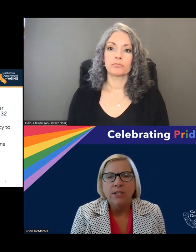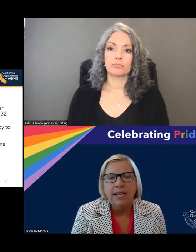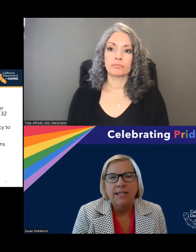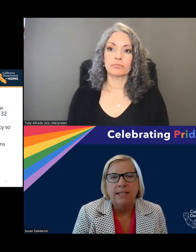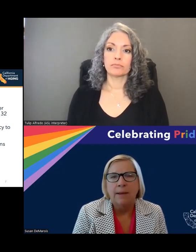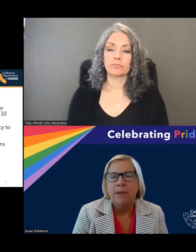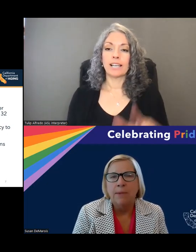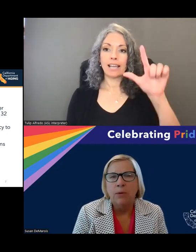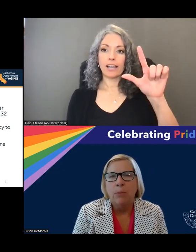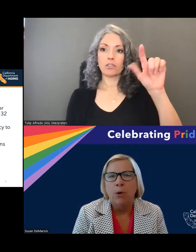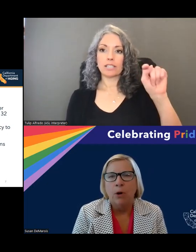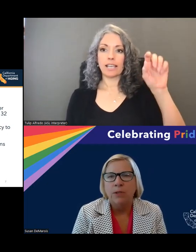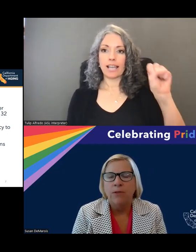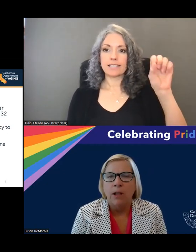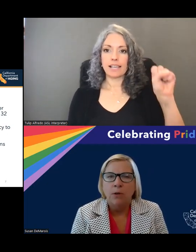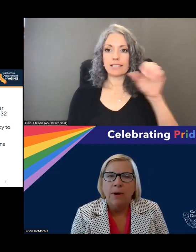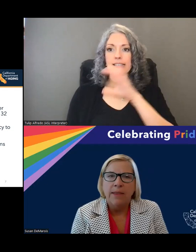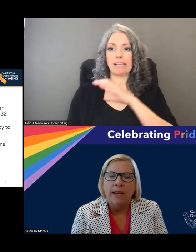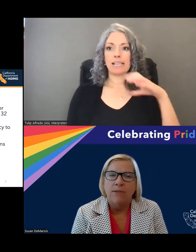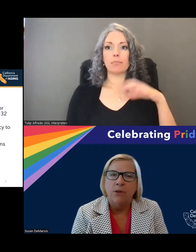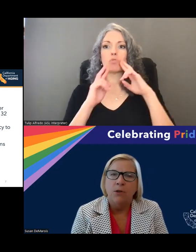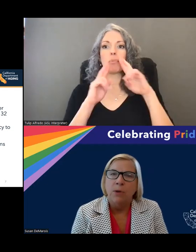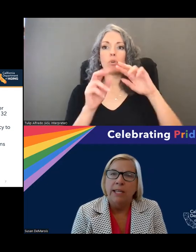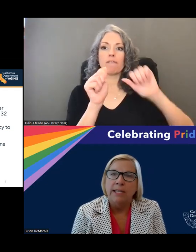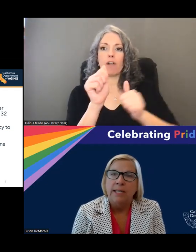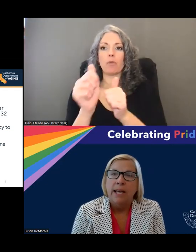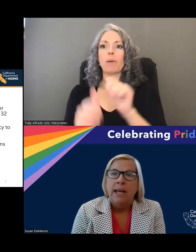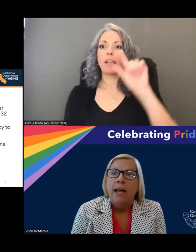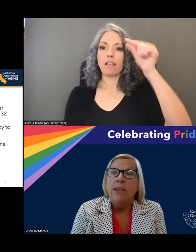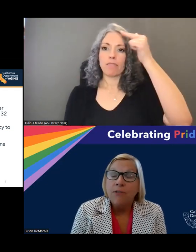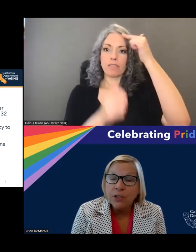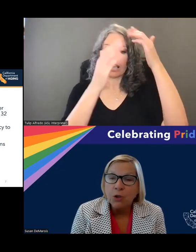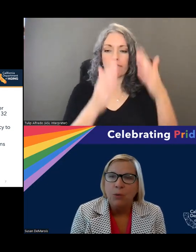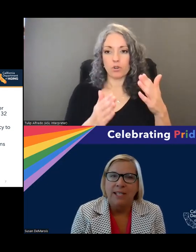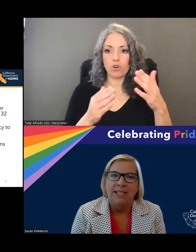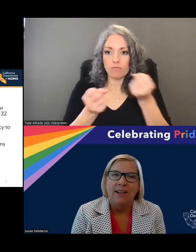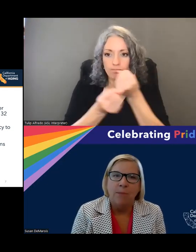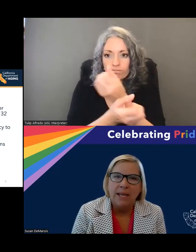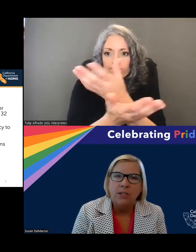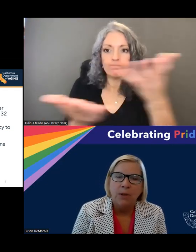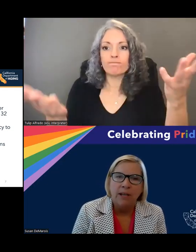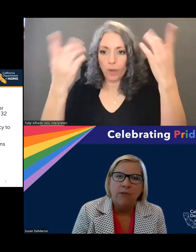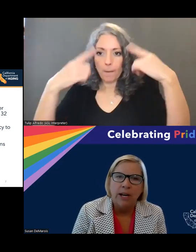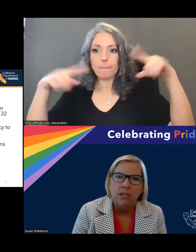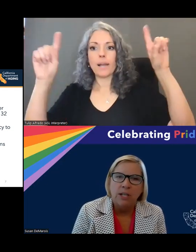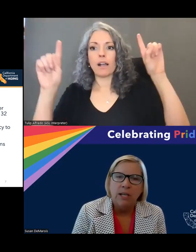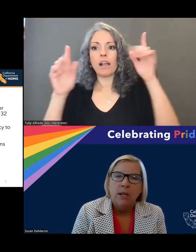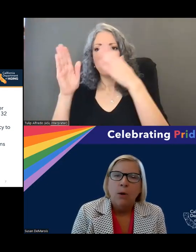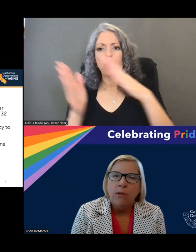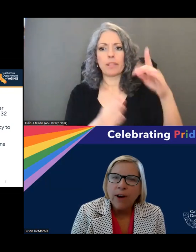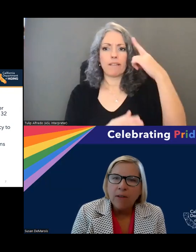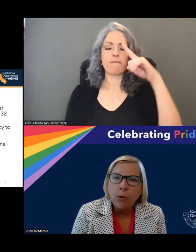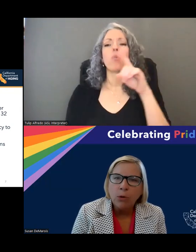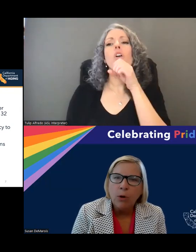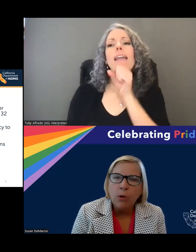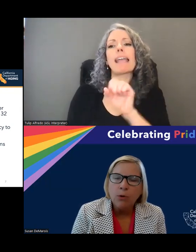The LTSS subcommittee report was followed by the governor's release, the official release of the Master Plan for Aging,